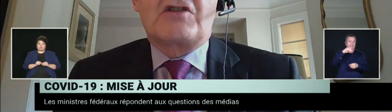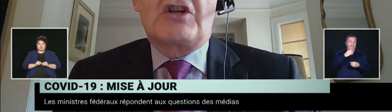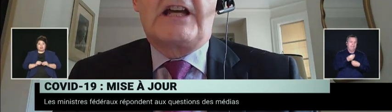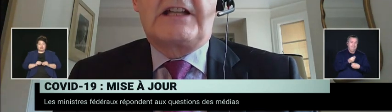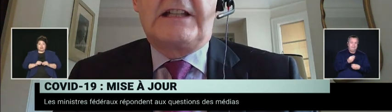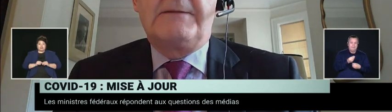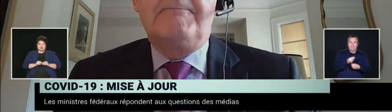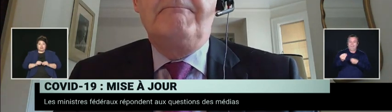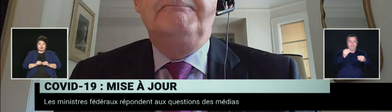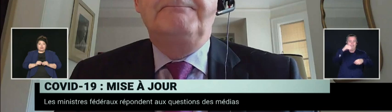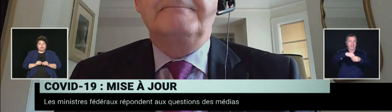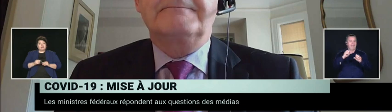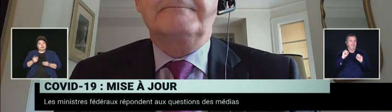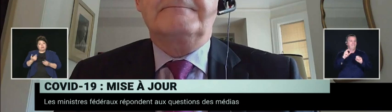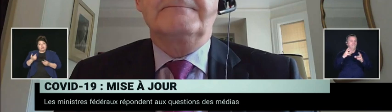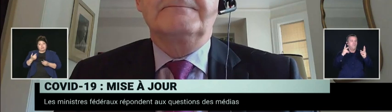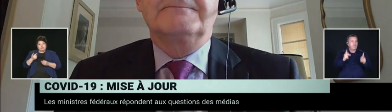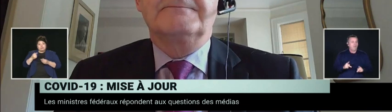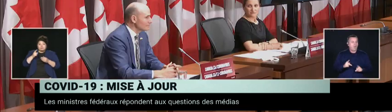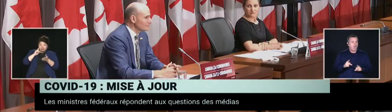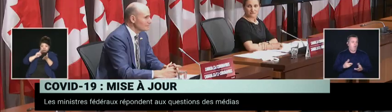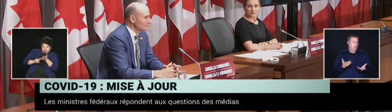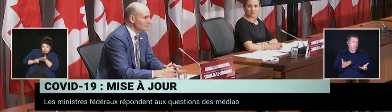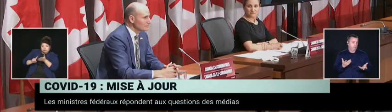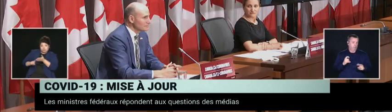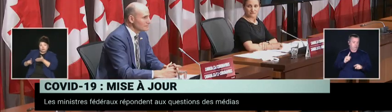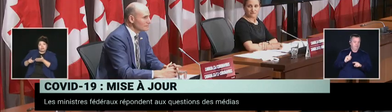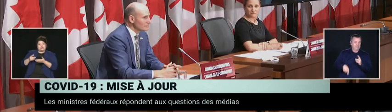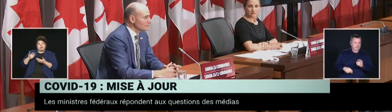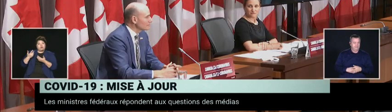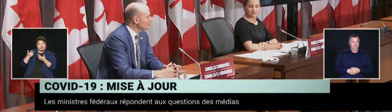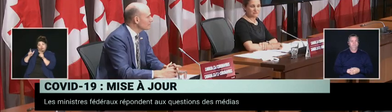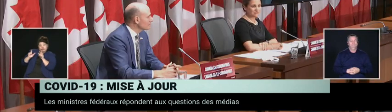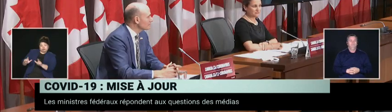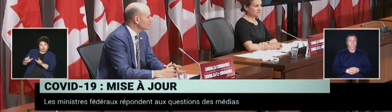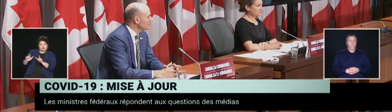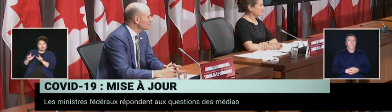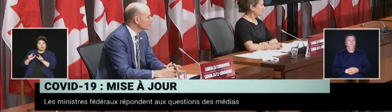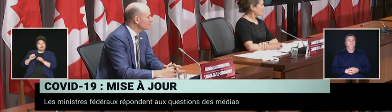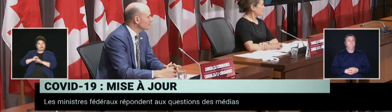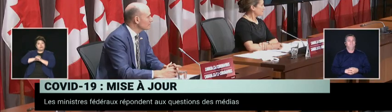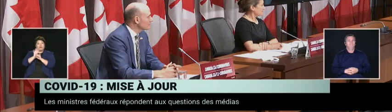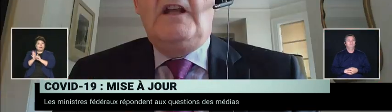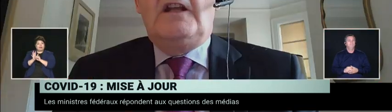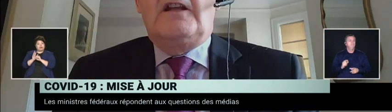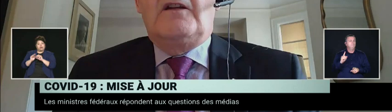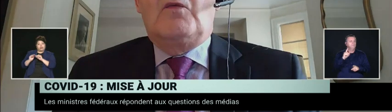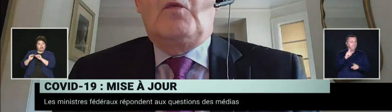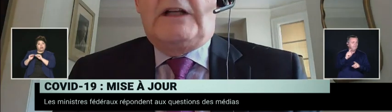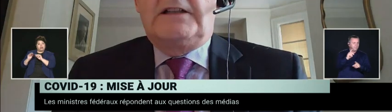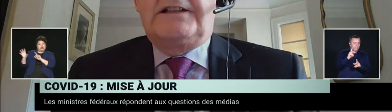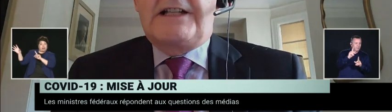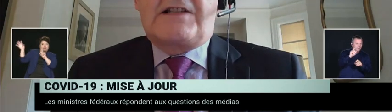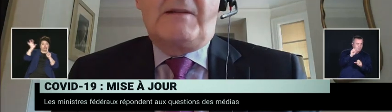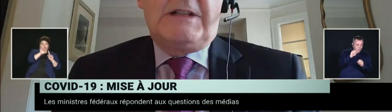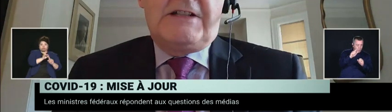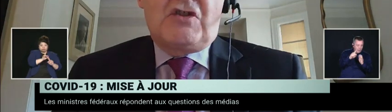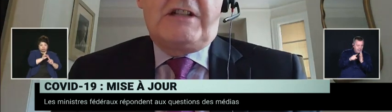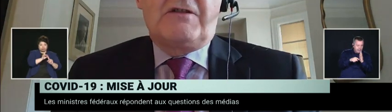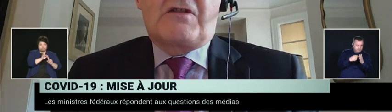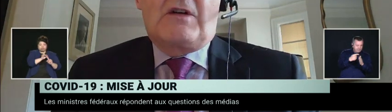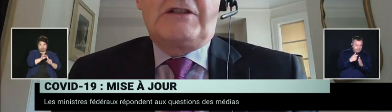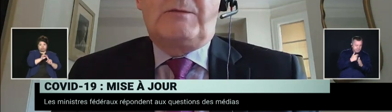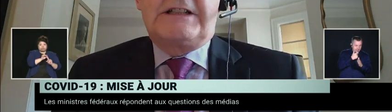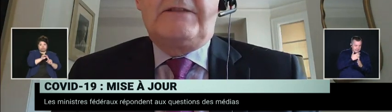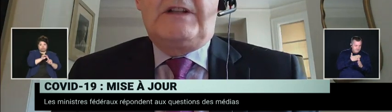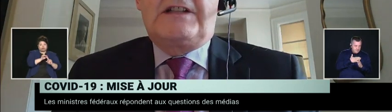nos passagers aériens. Monsieur Garneau me demande si vous pouvez répéter en anglais, s'il vous plaît. Well, yes, I'm an